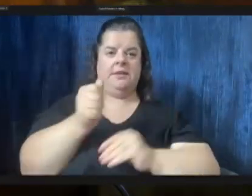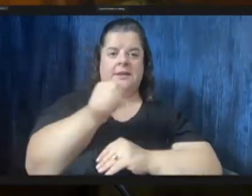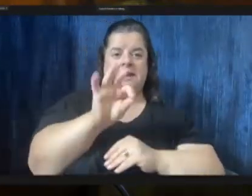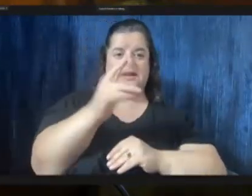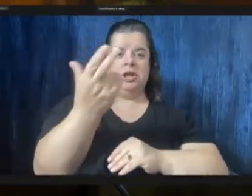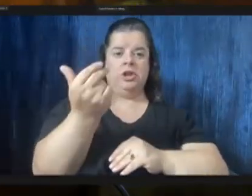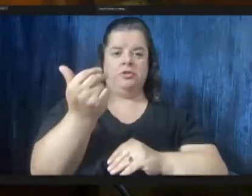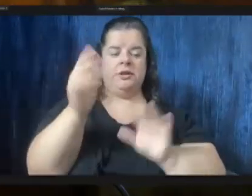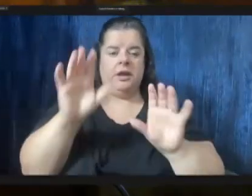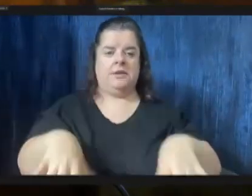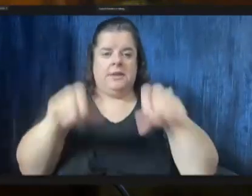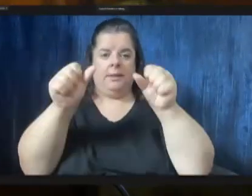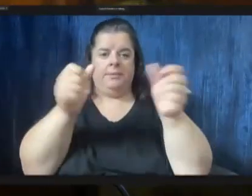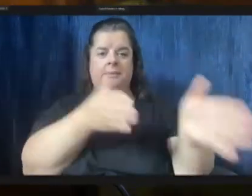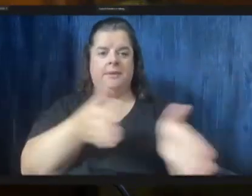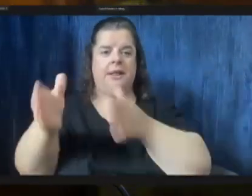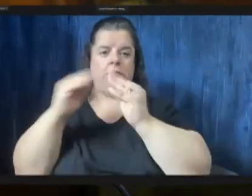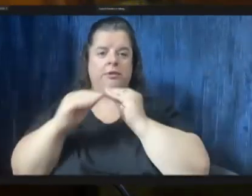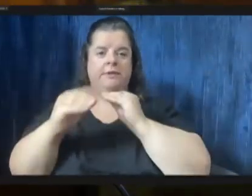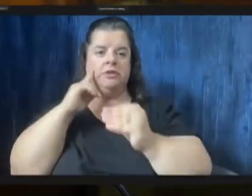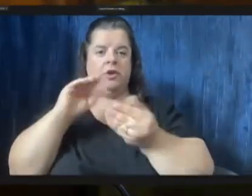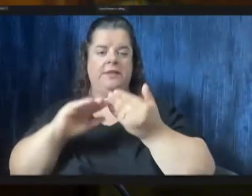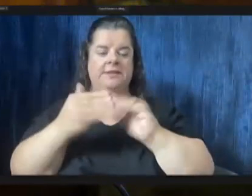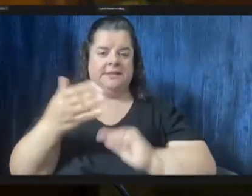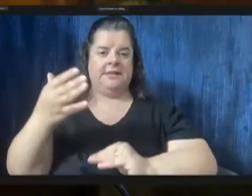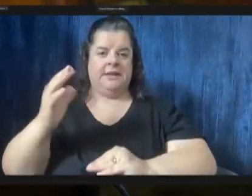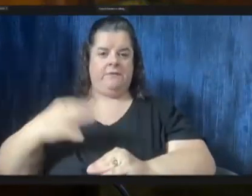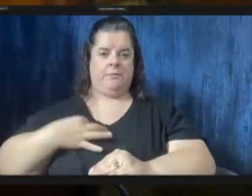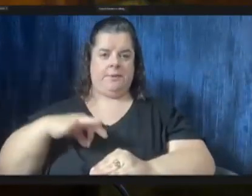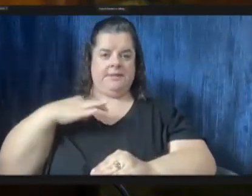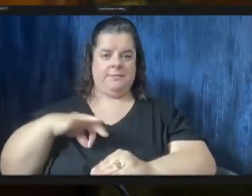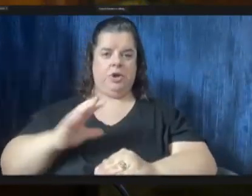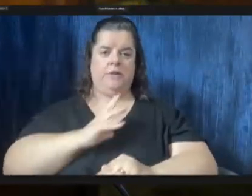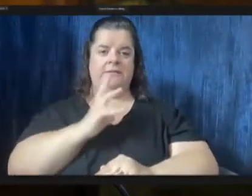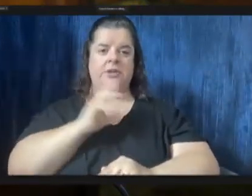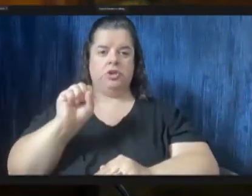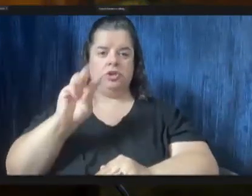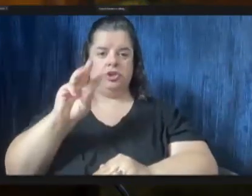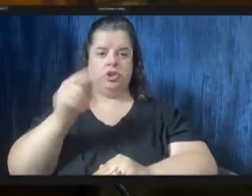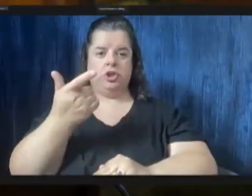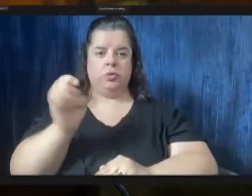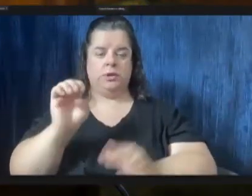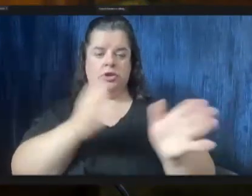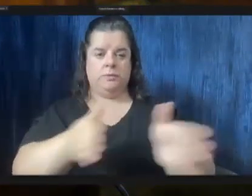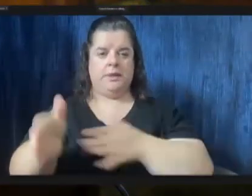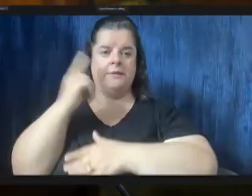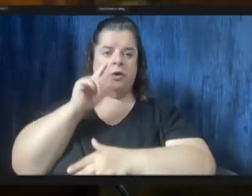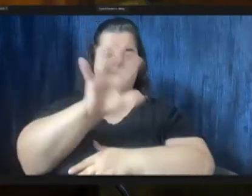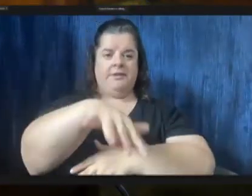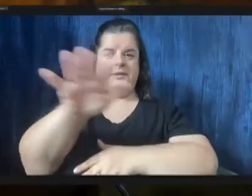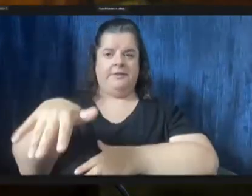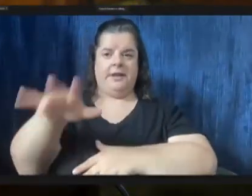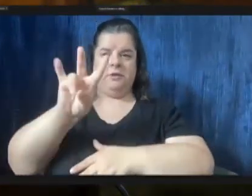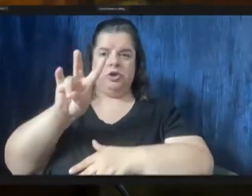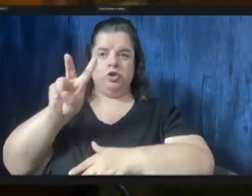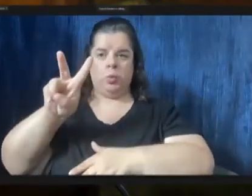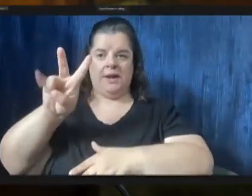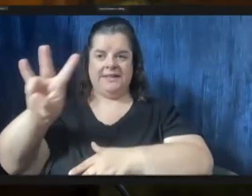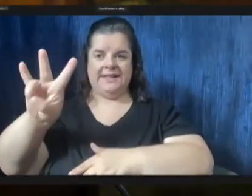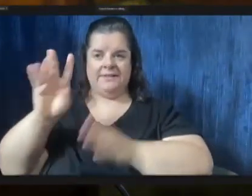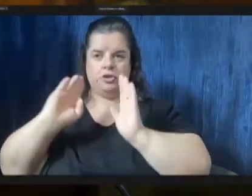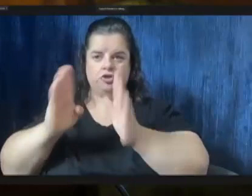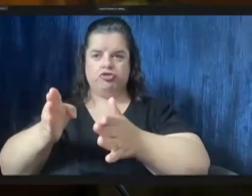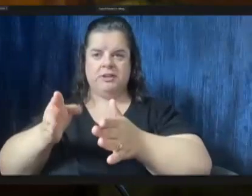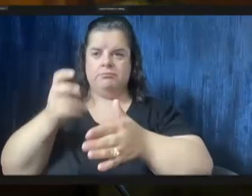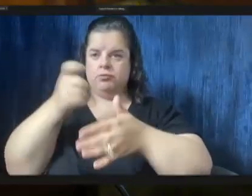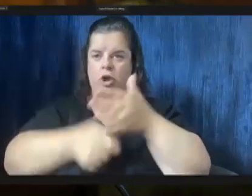Resolution Adopting Plan Revision to the City of Pittsburgh's Official Sewage Facilities Plan for 55 27th Street at no cost to the city.